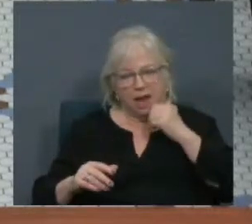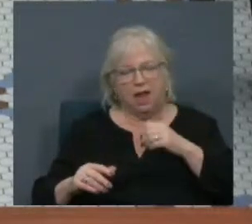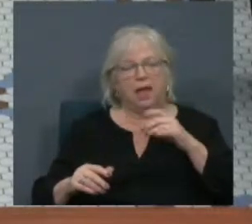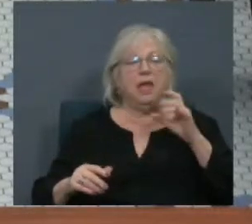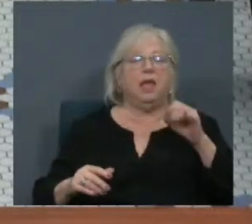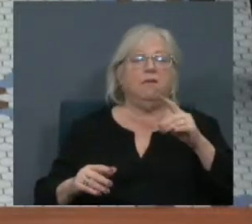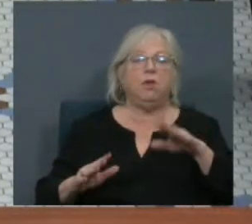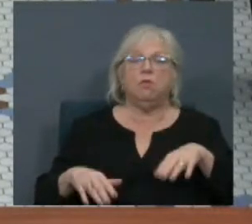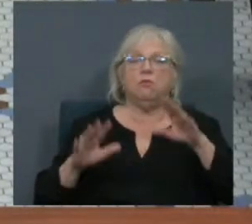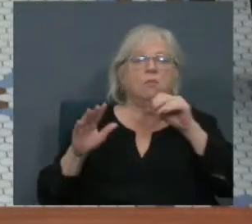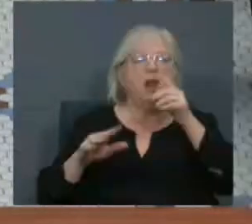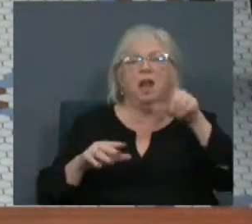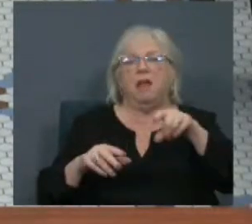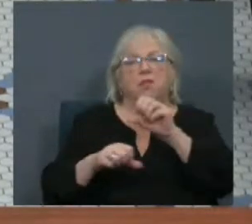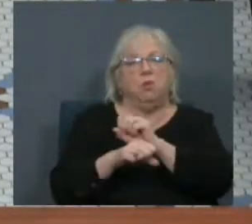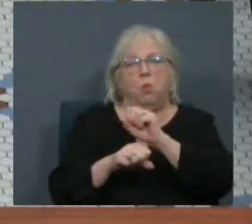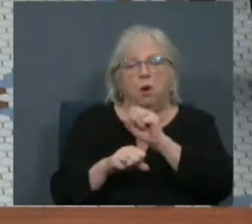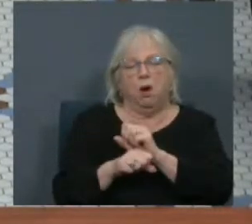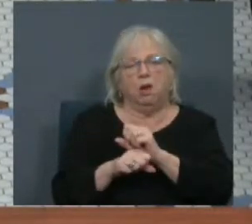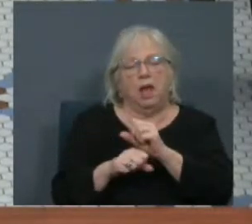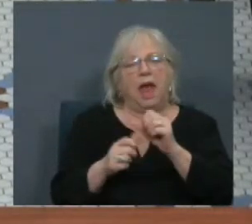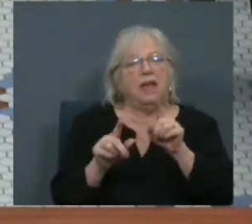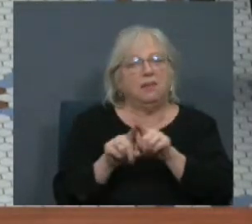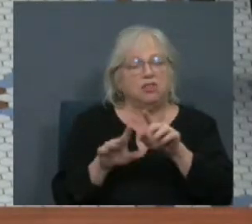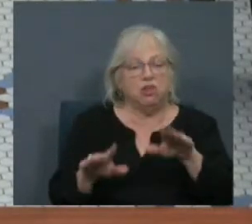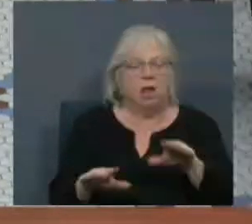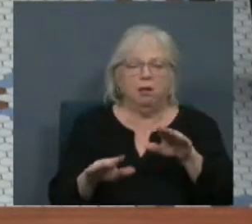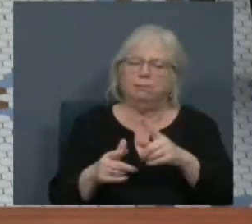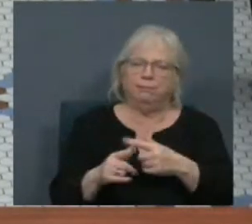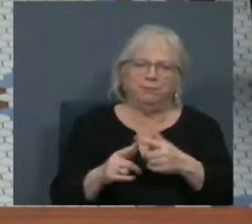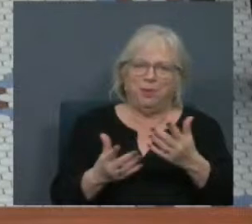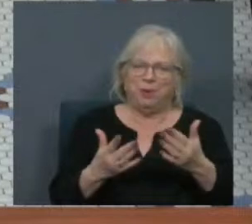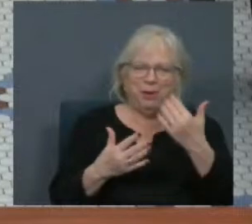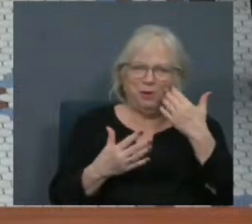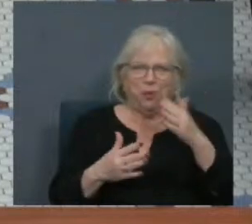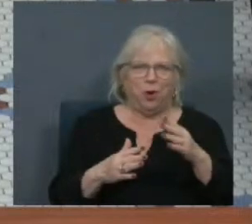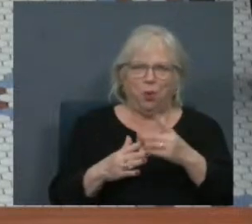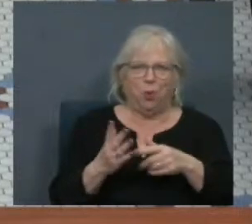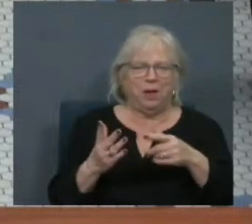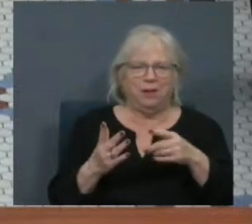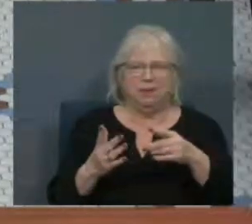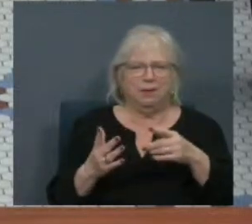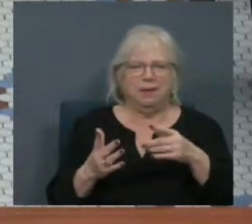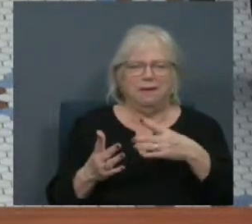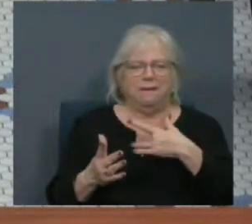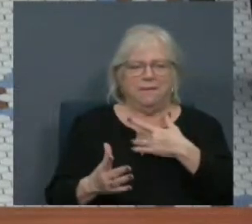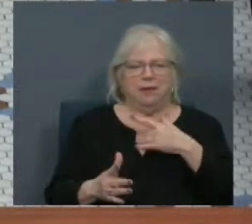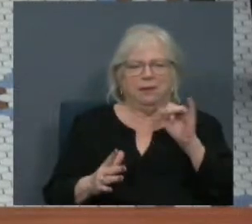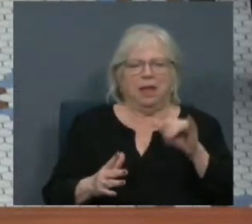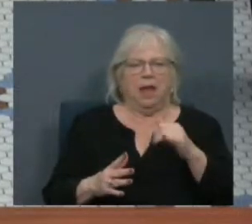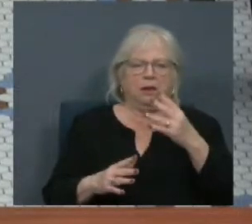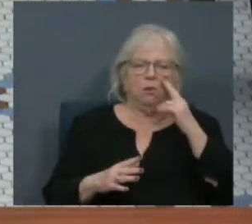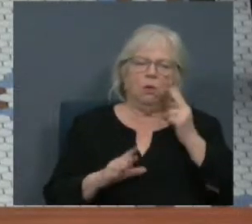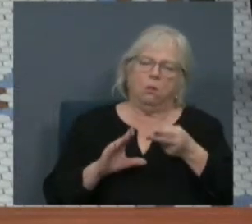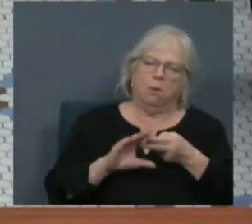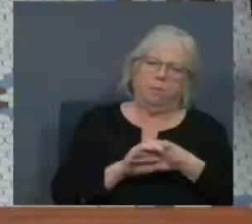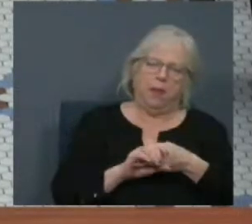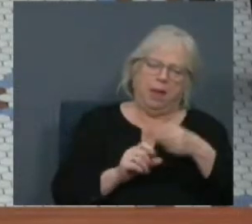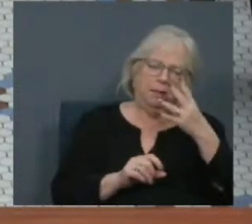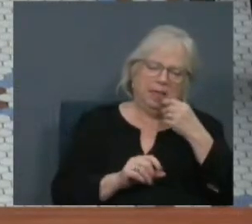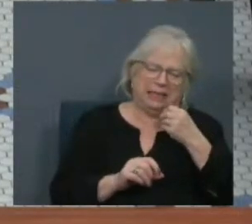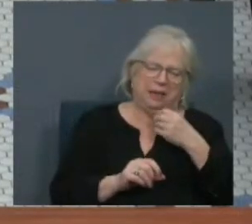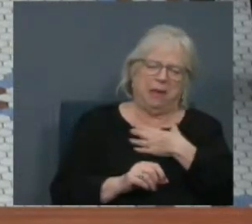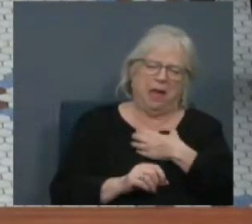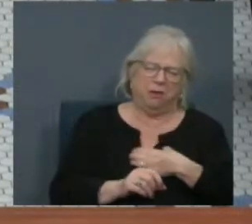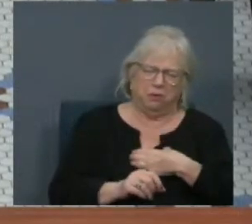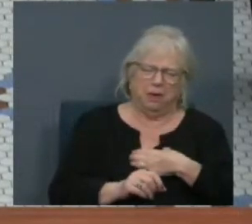who had to work, you probably don't know what it's like to put yourself to sleep hungry. I know what